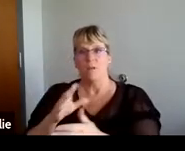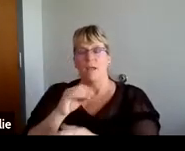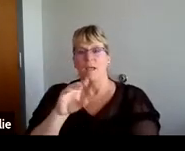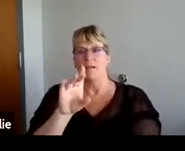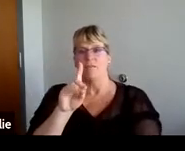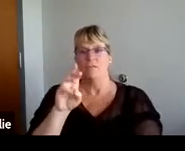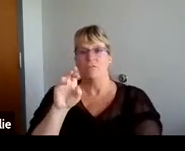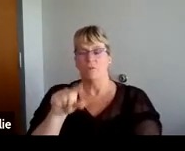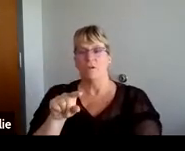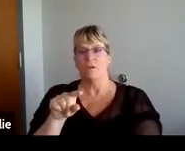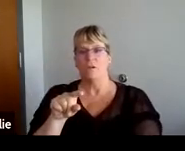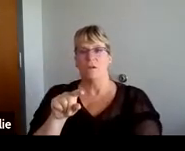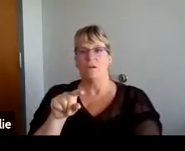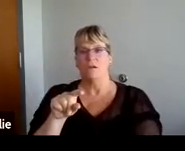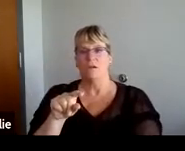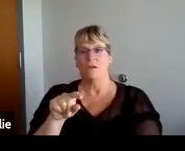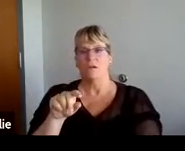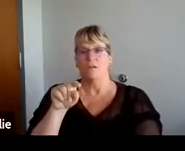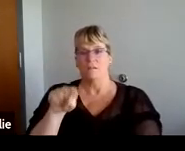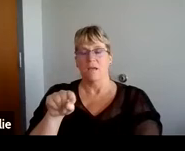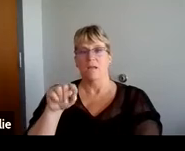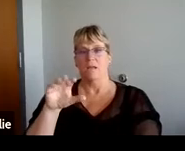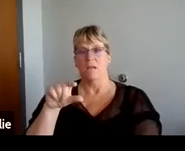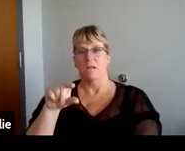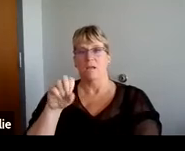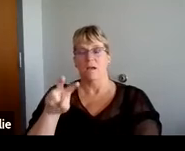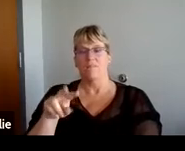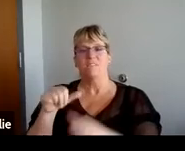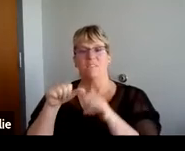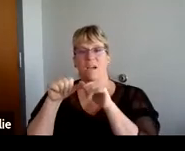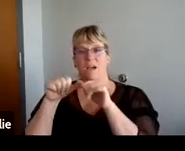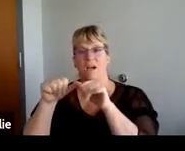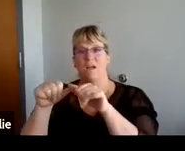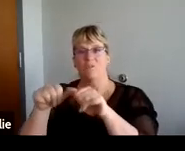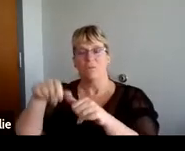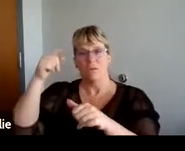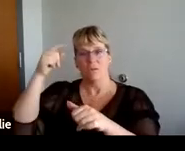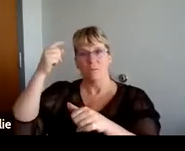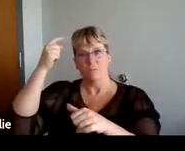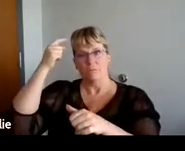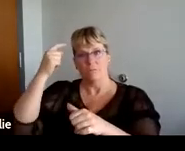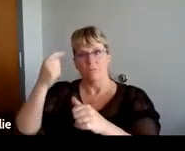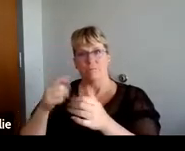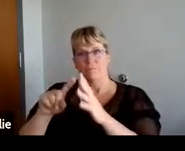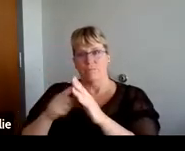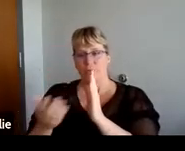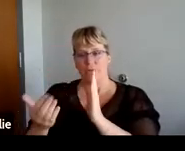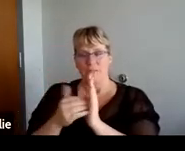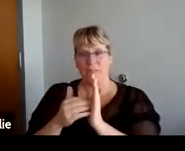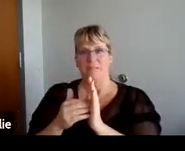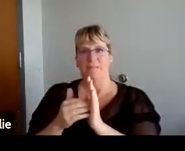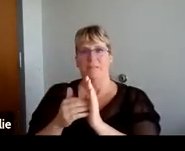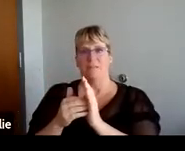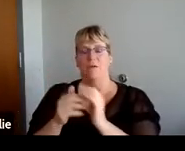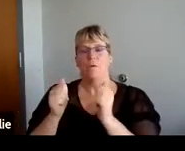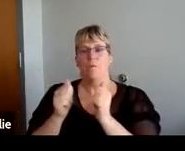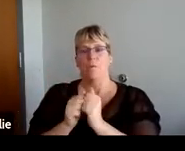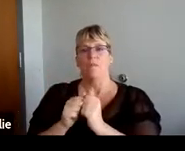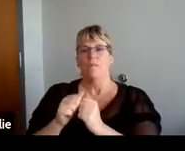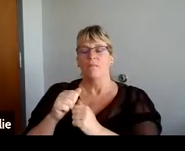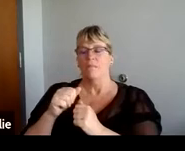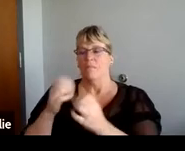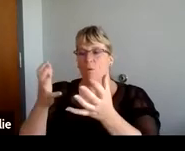drugabuse.gov organization describes it as a chronic relapsing brain disease characterized by compulsive drug seeking and